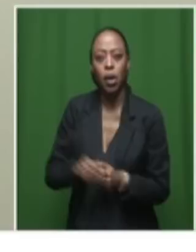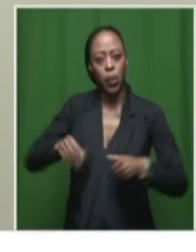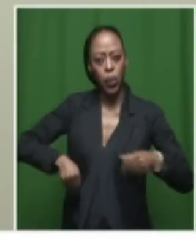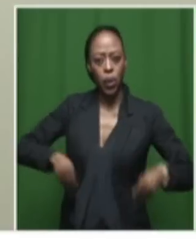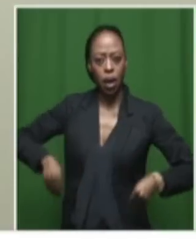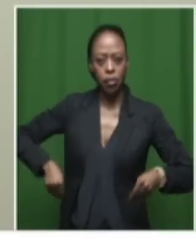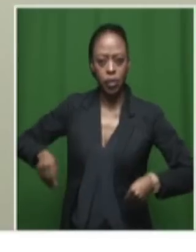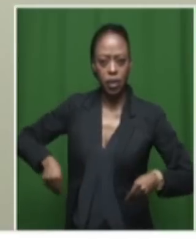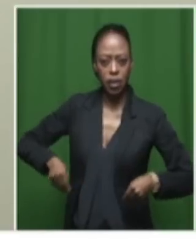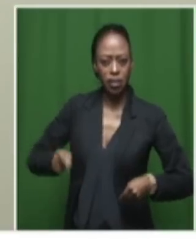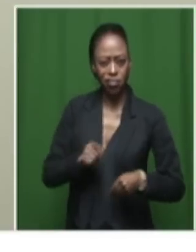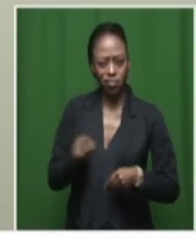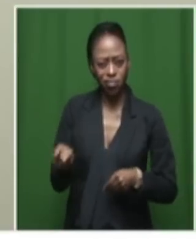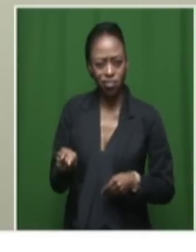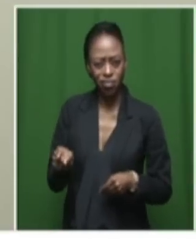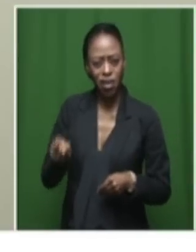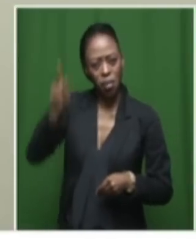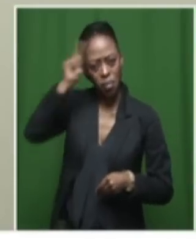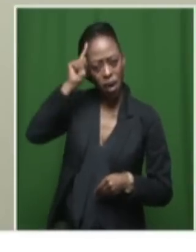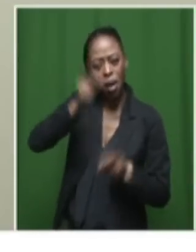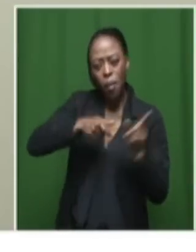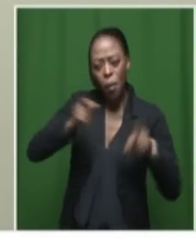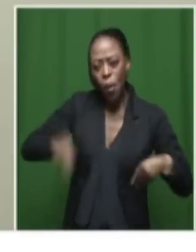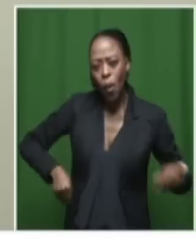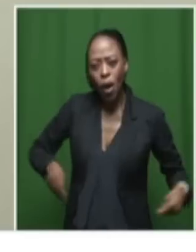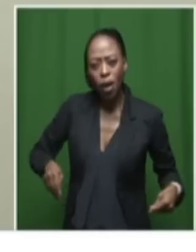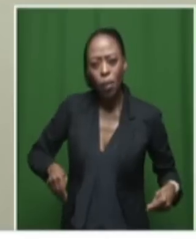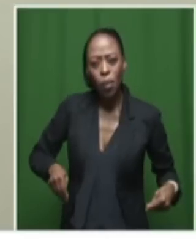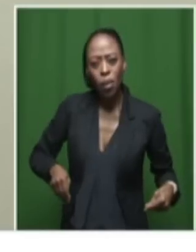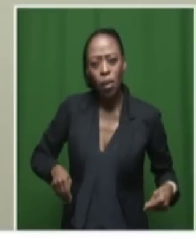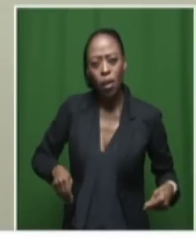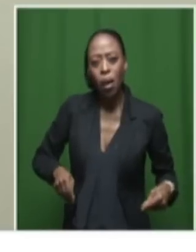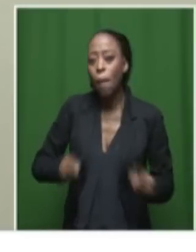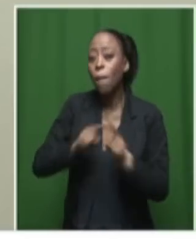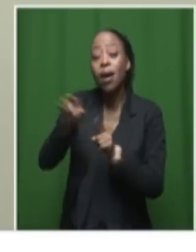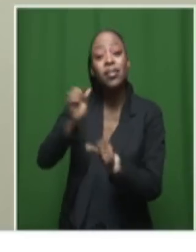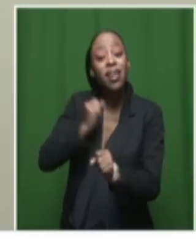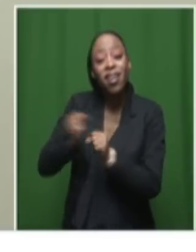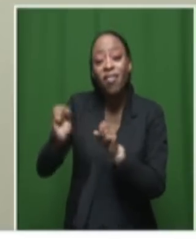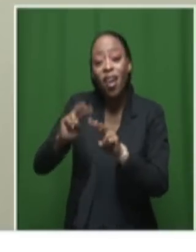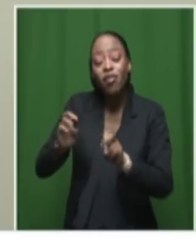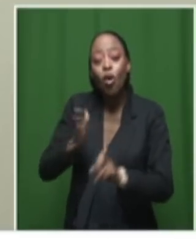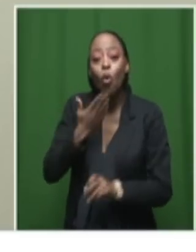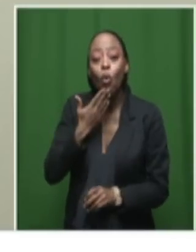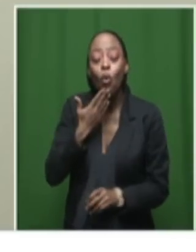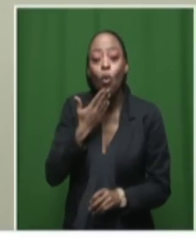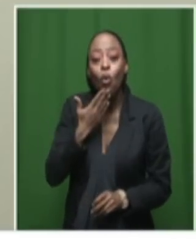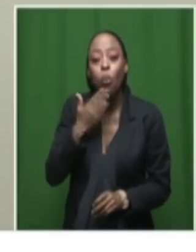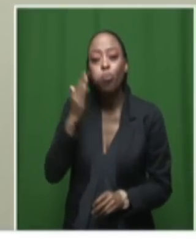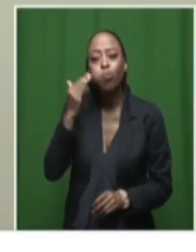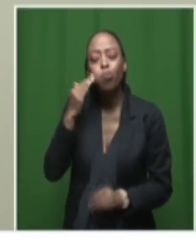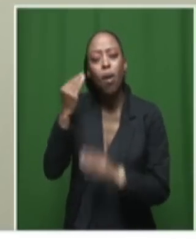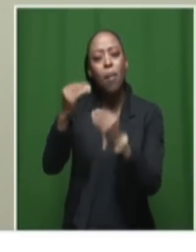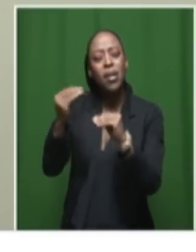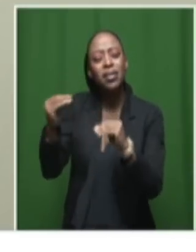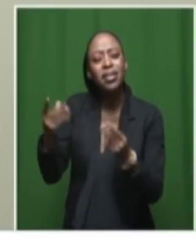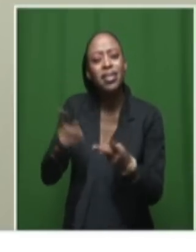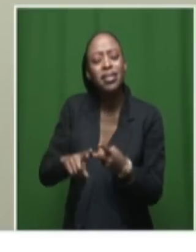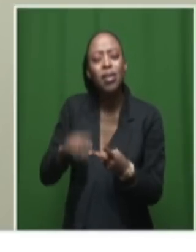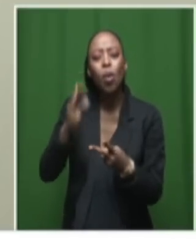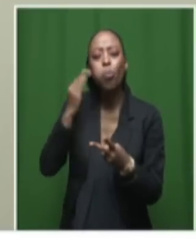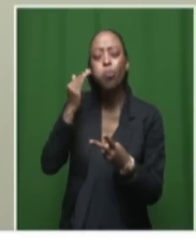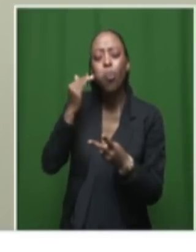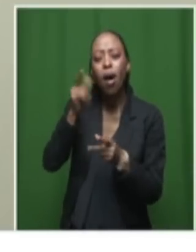corruption is, black people are corrupt. You don't see them investigating the white businesses and